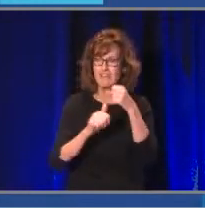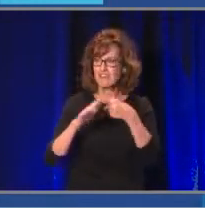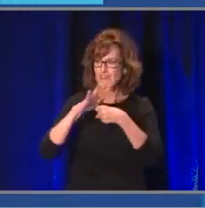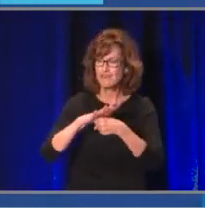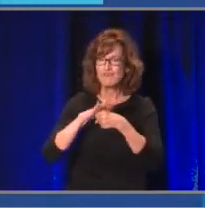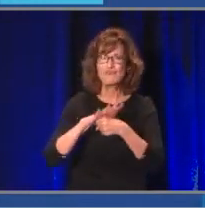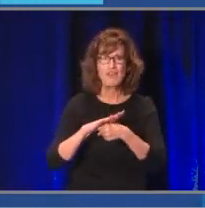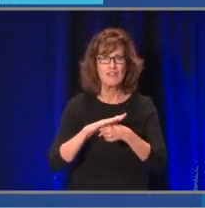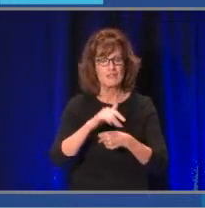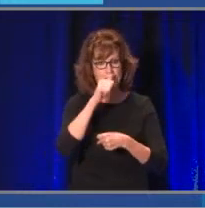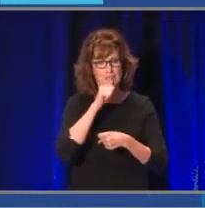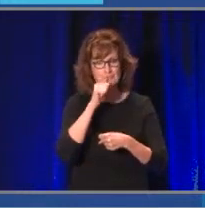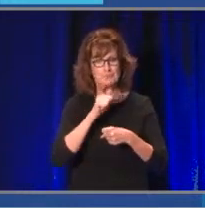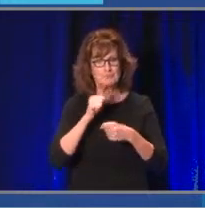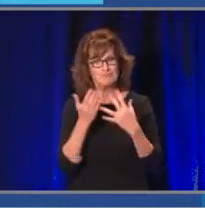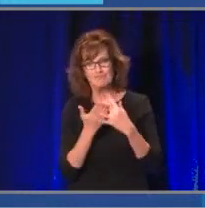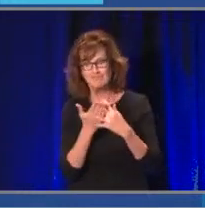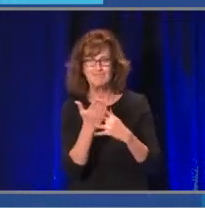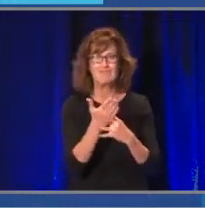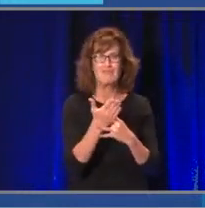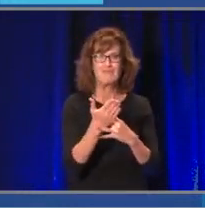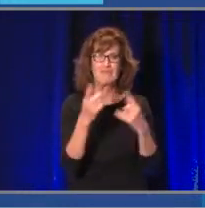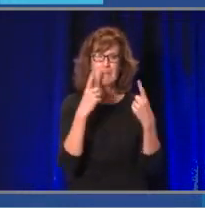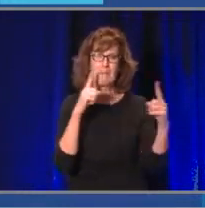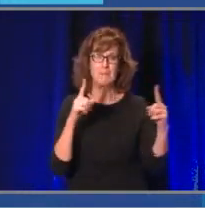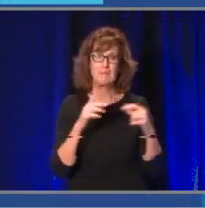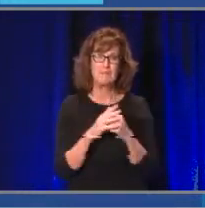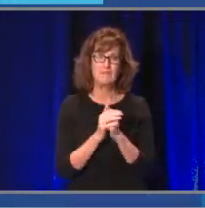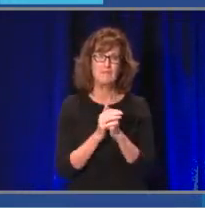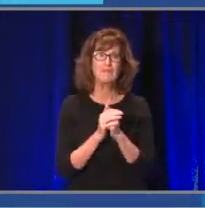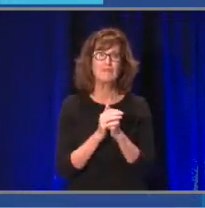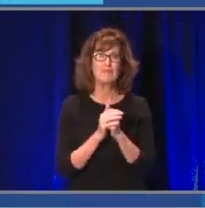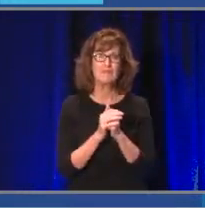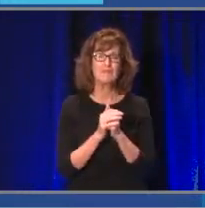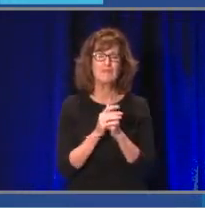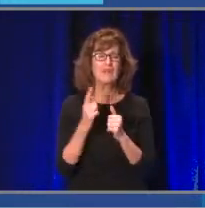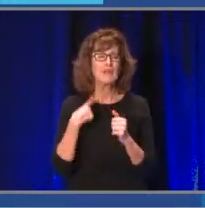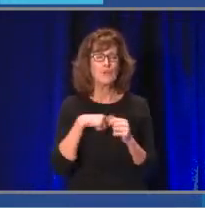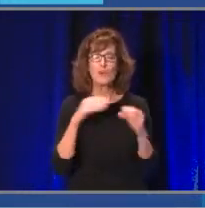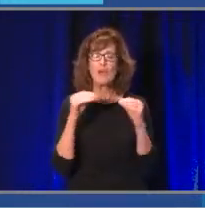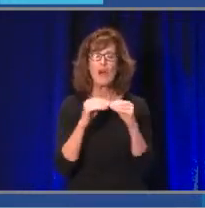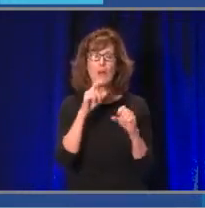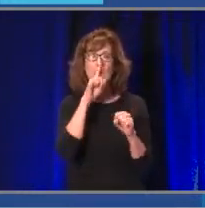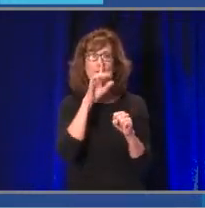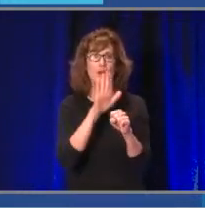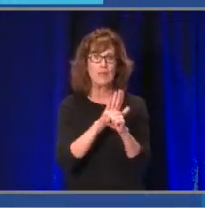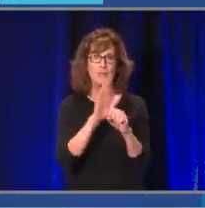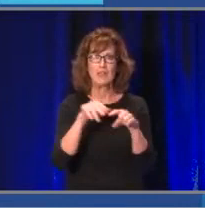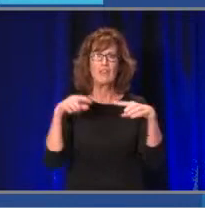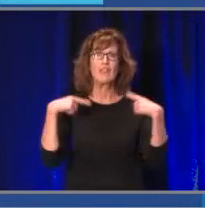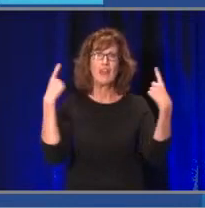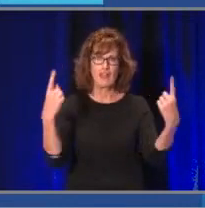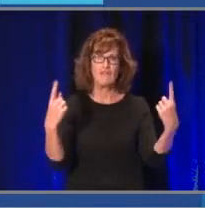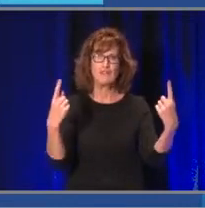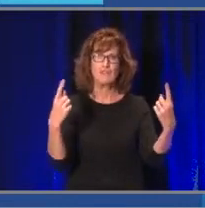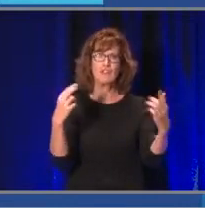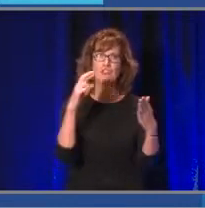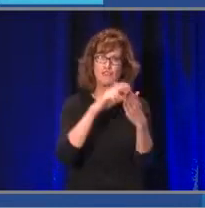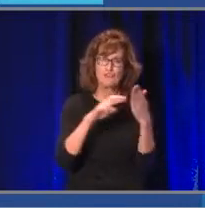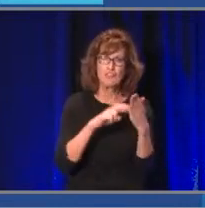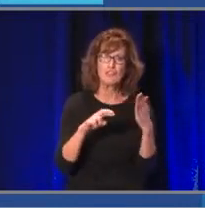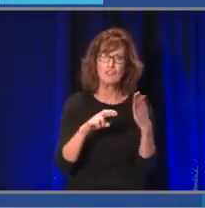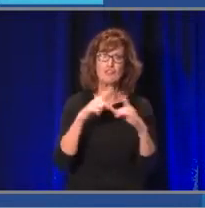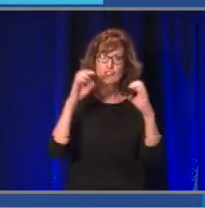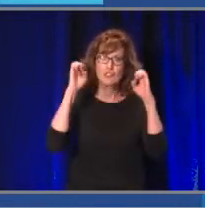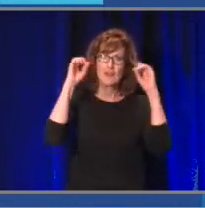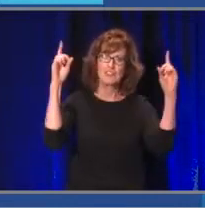get through that. But at the same time, we're also come out committed more than ever to research, education,